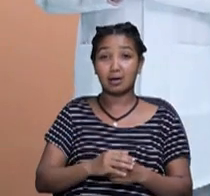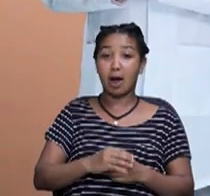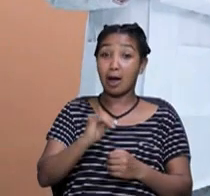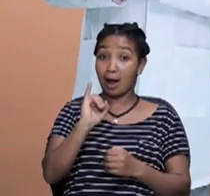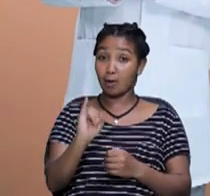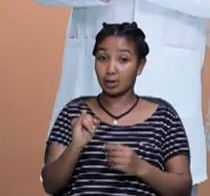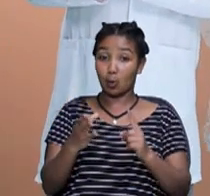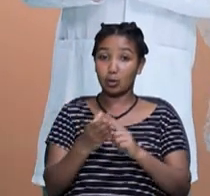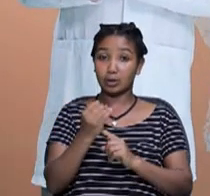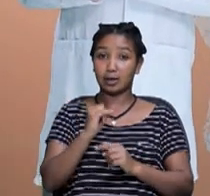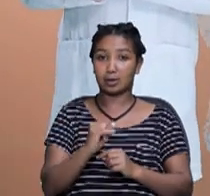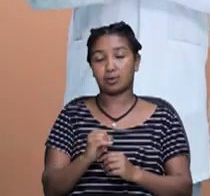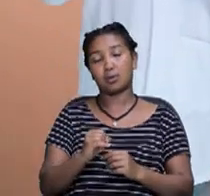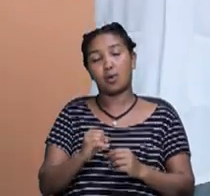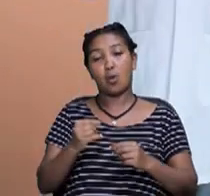hormone